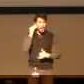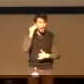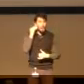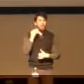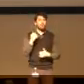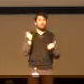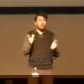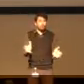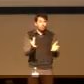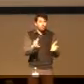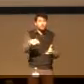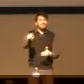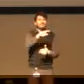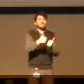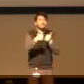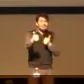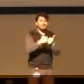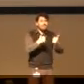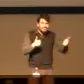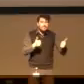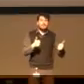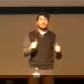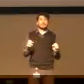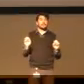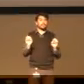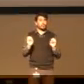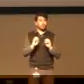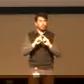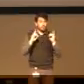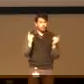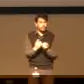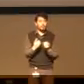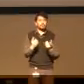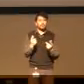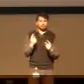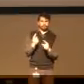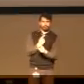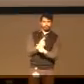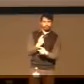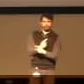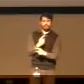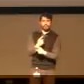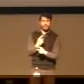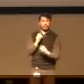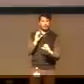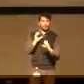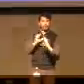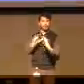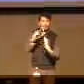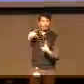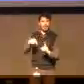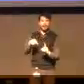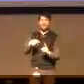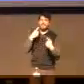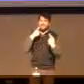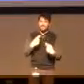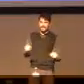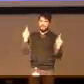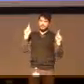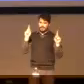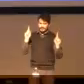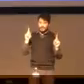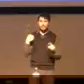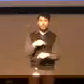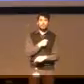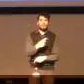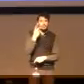distancing and the communication about using the emergency department for appropriate indications has really been effective. We've seen about a 50% reduction in